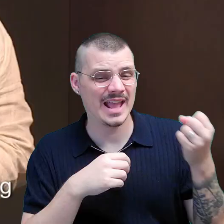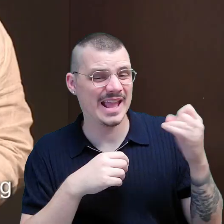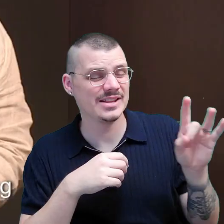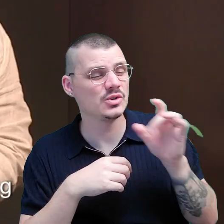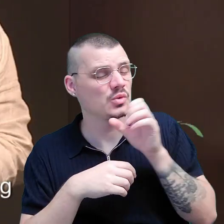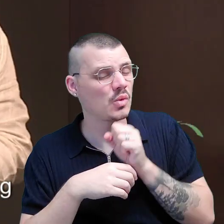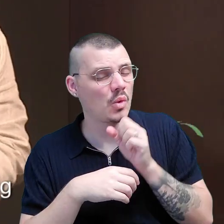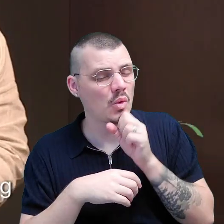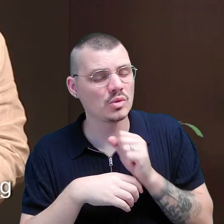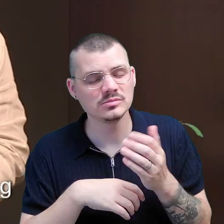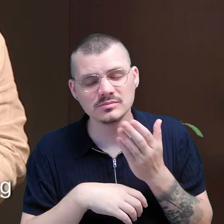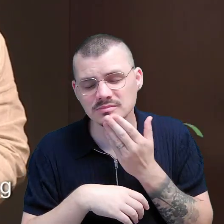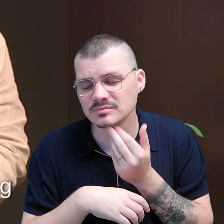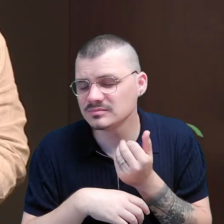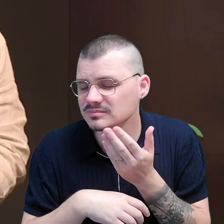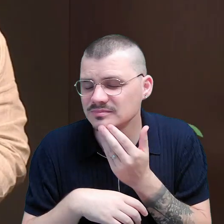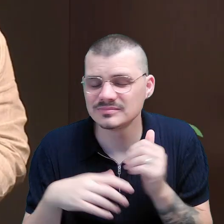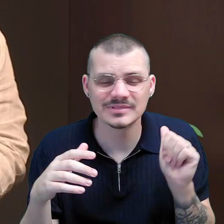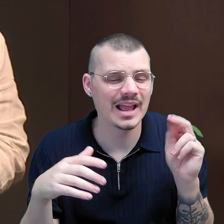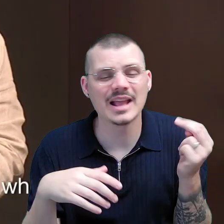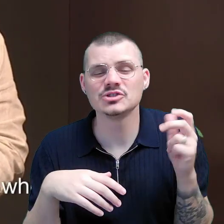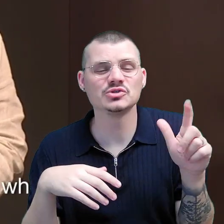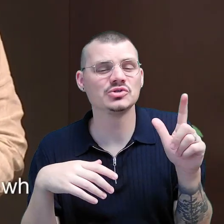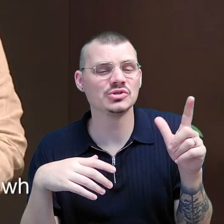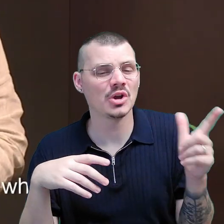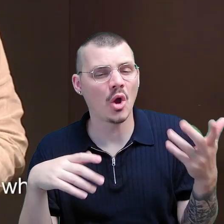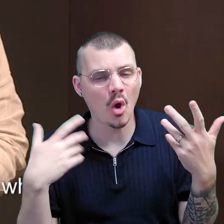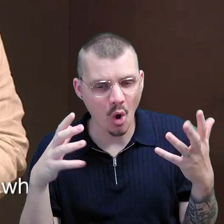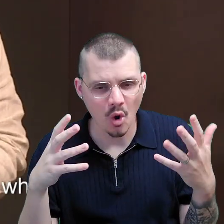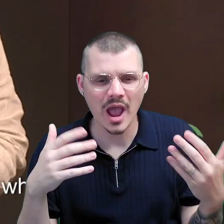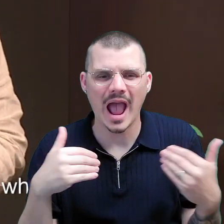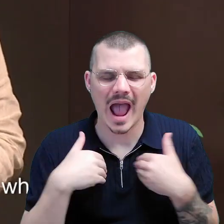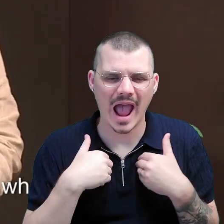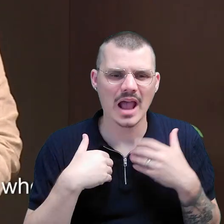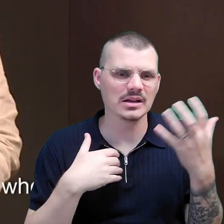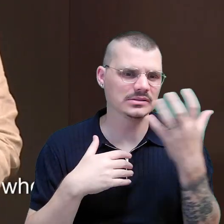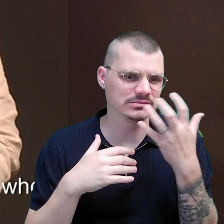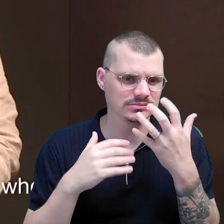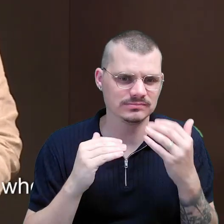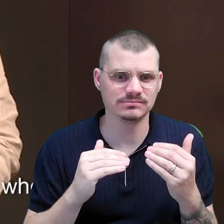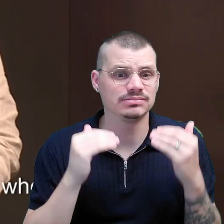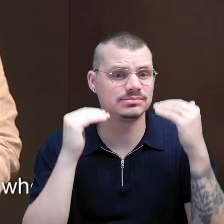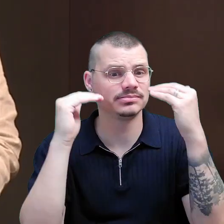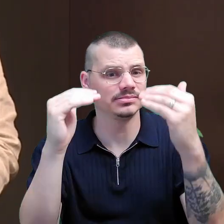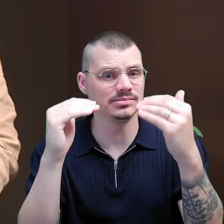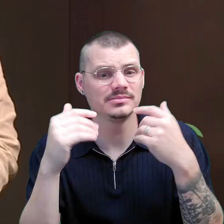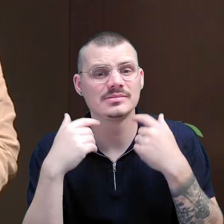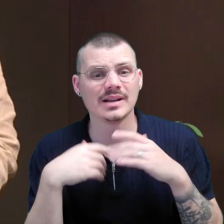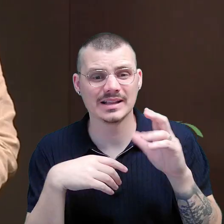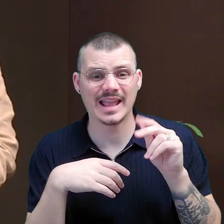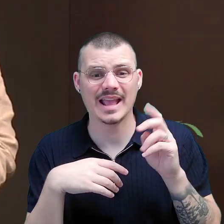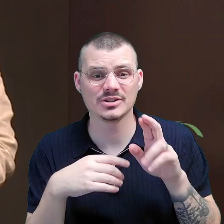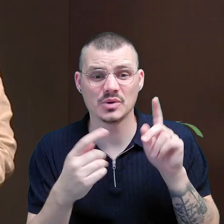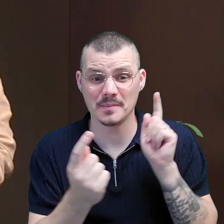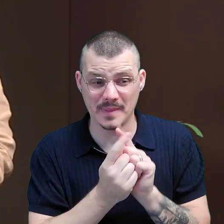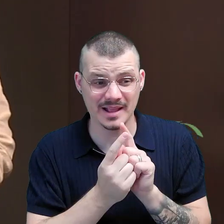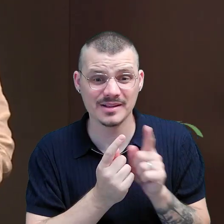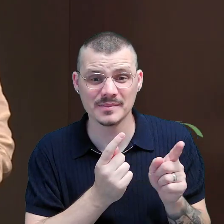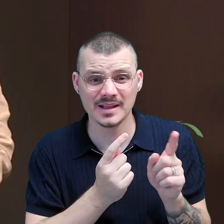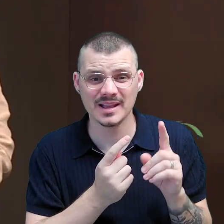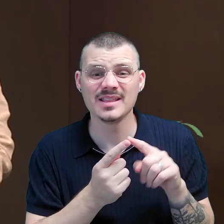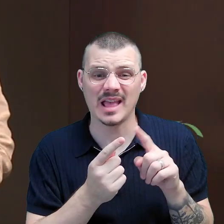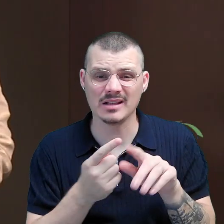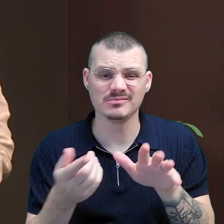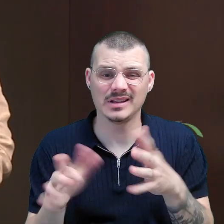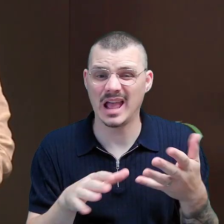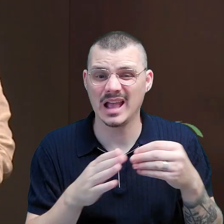18-year-old angel snugglebug already had advanced esophageal cancer when we met him, and he was dead in